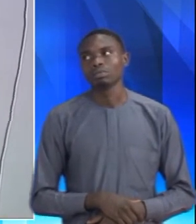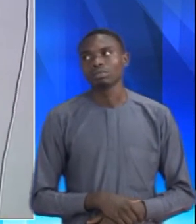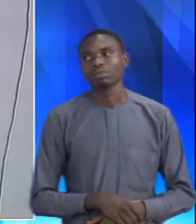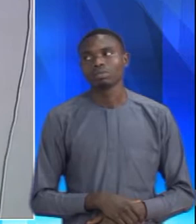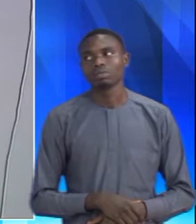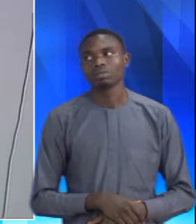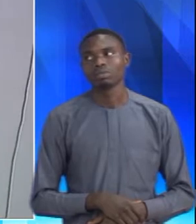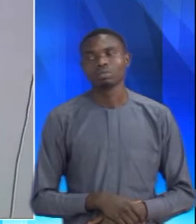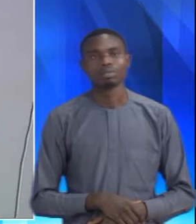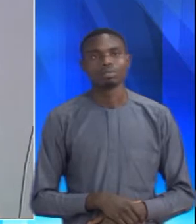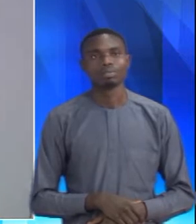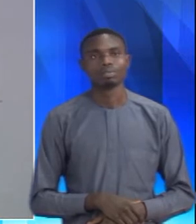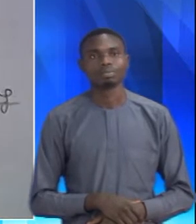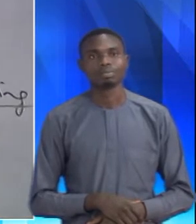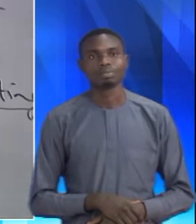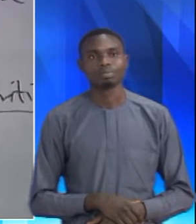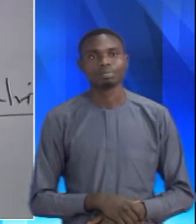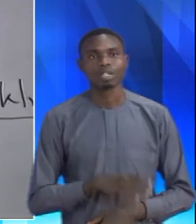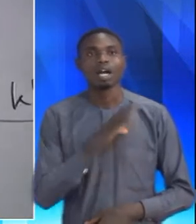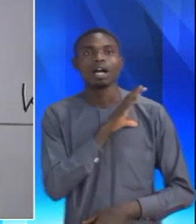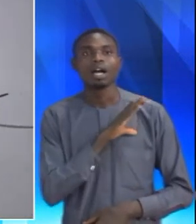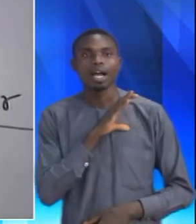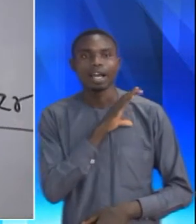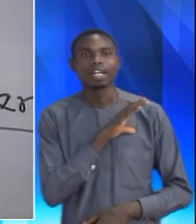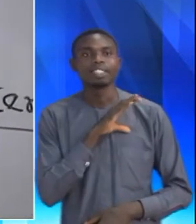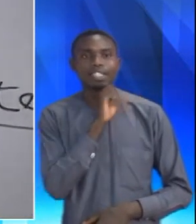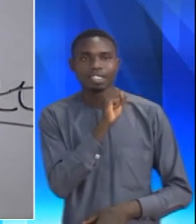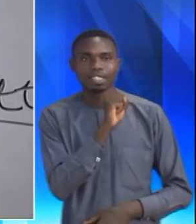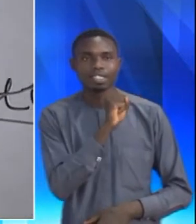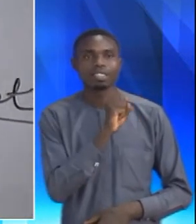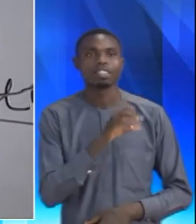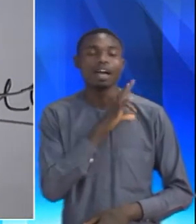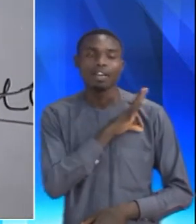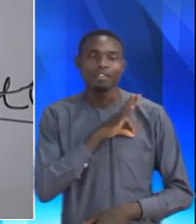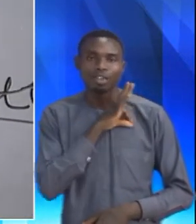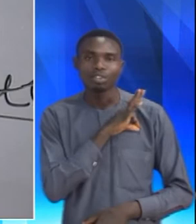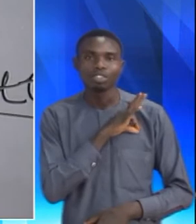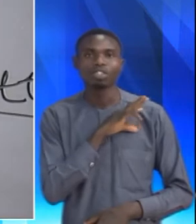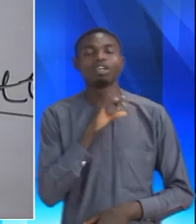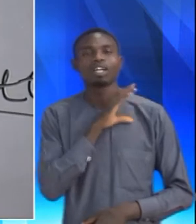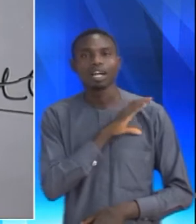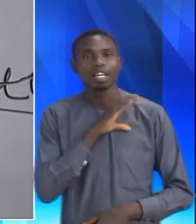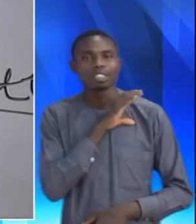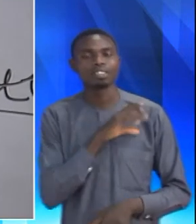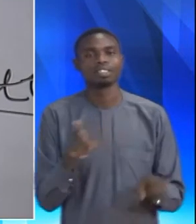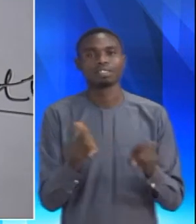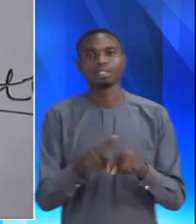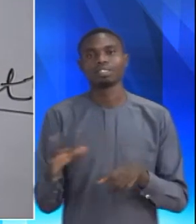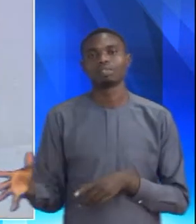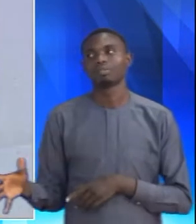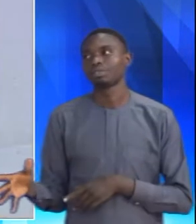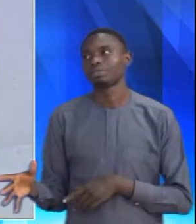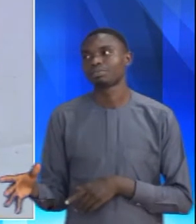of letter writing. As I've said, as you have told me, that we have two major types of letter writing: informal